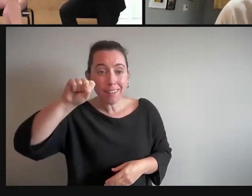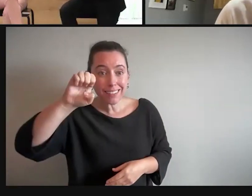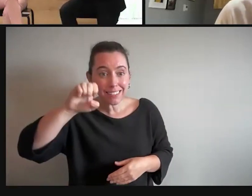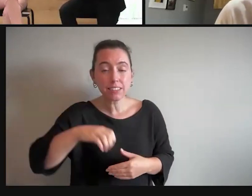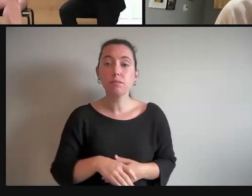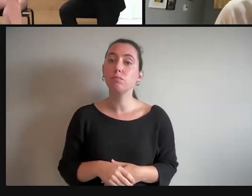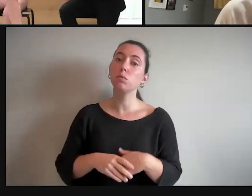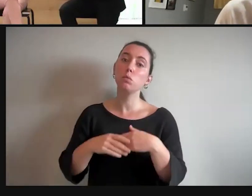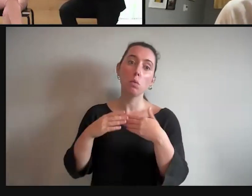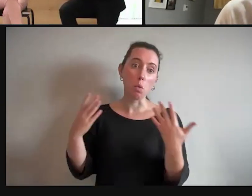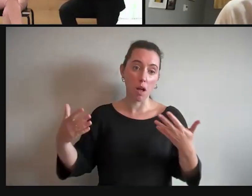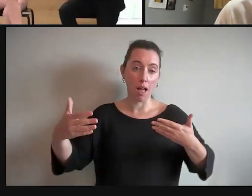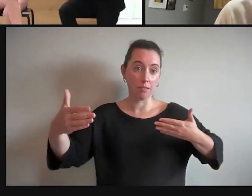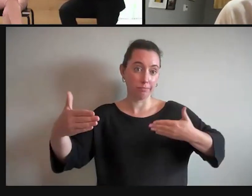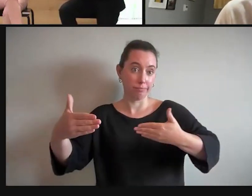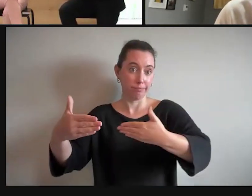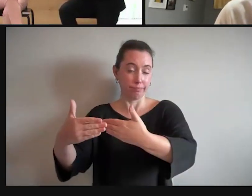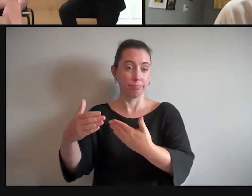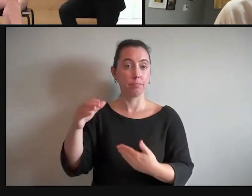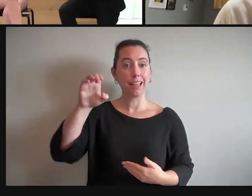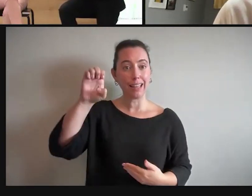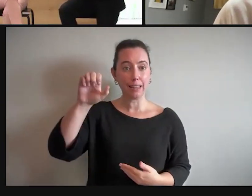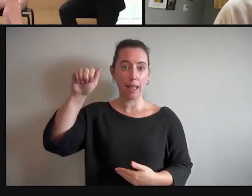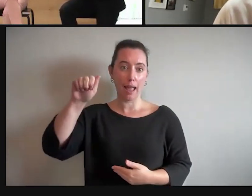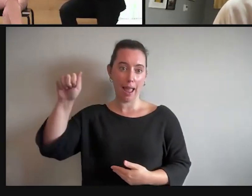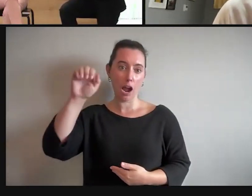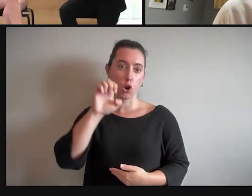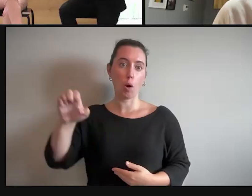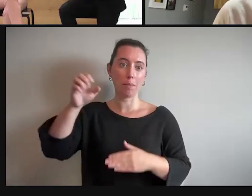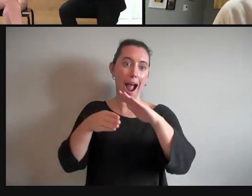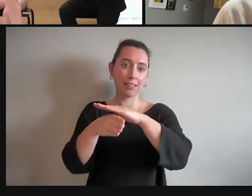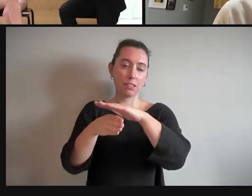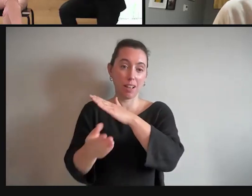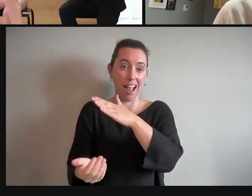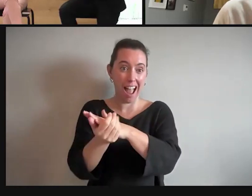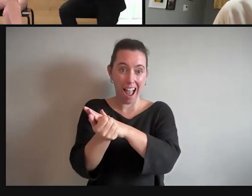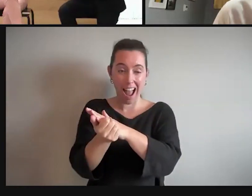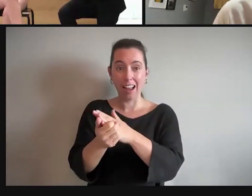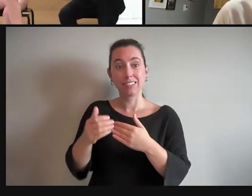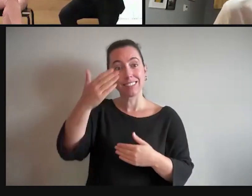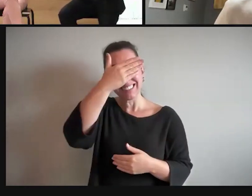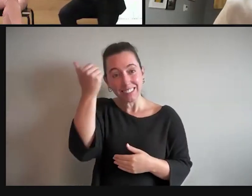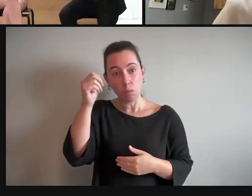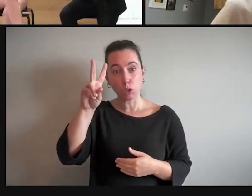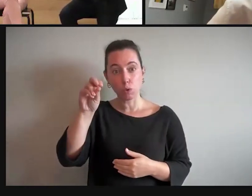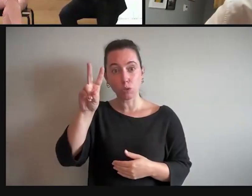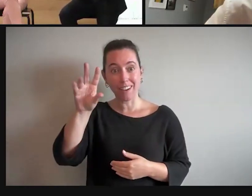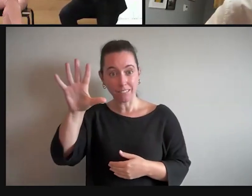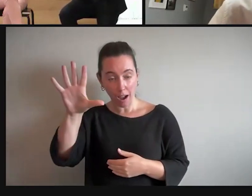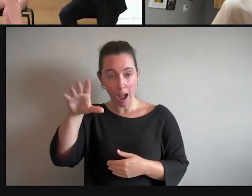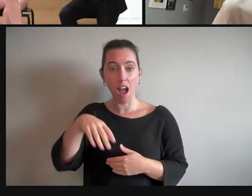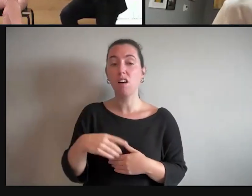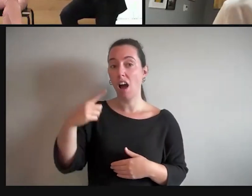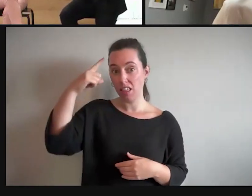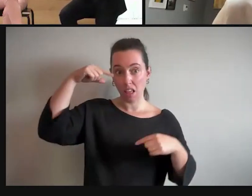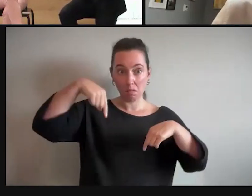with the upcoming European Accessibility Act next summer, I think at European chapter, I think one